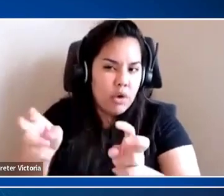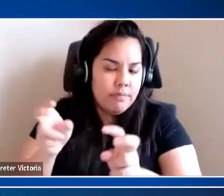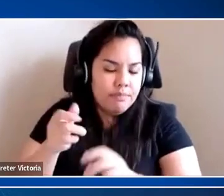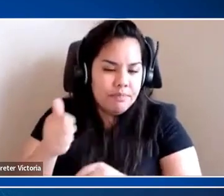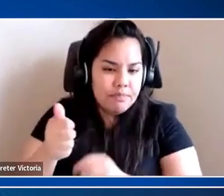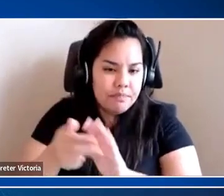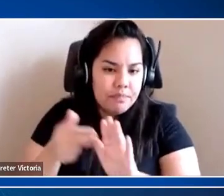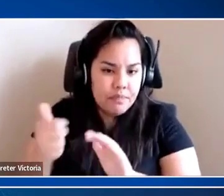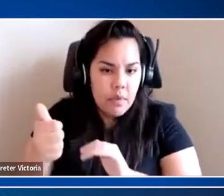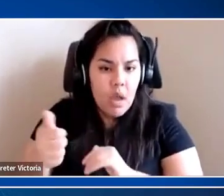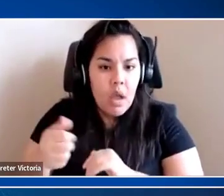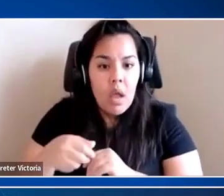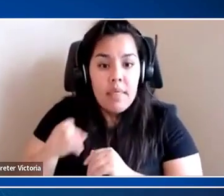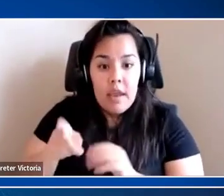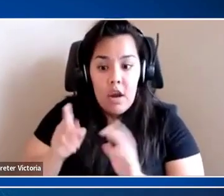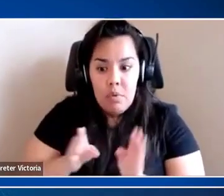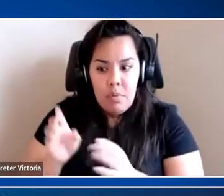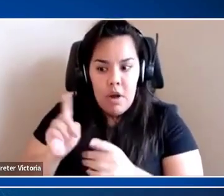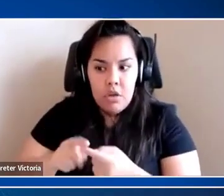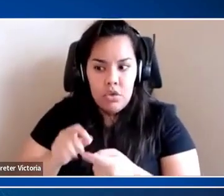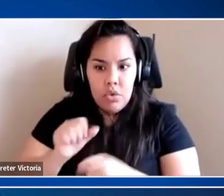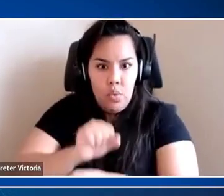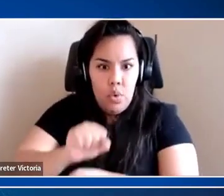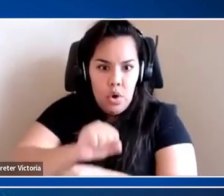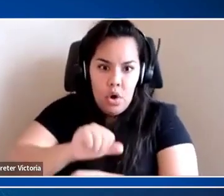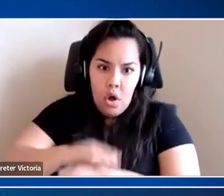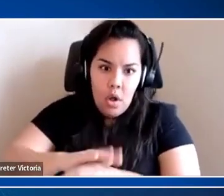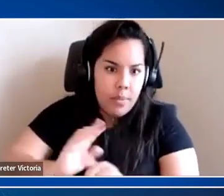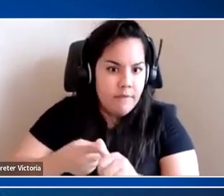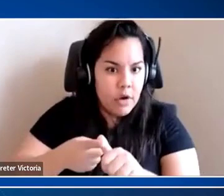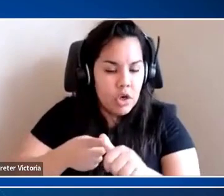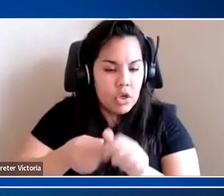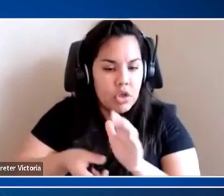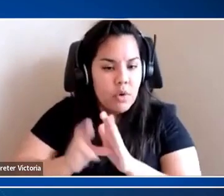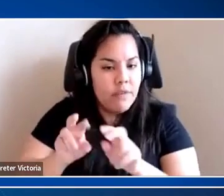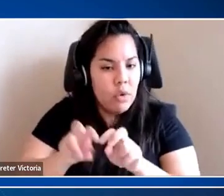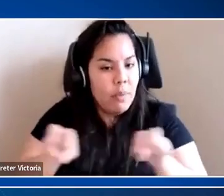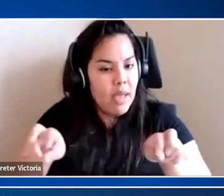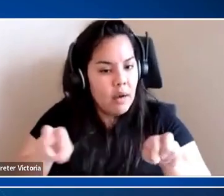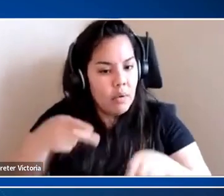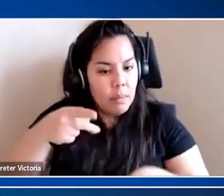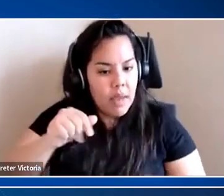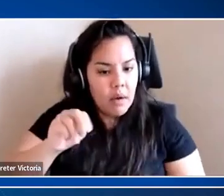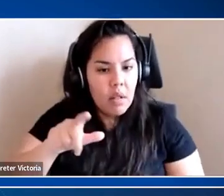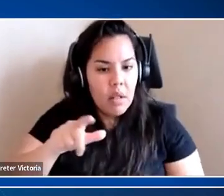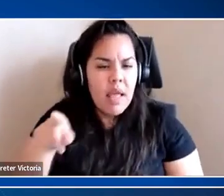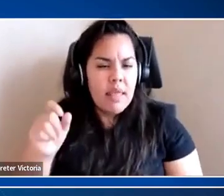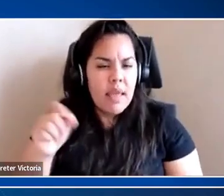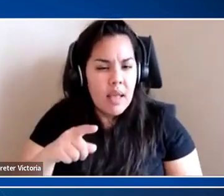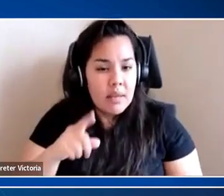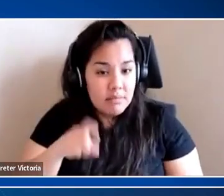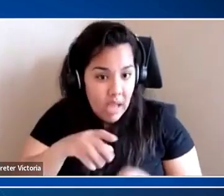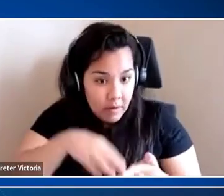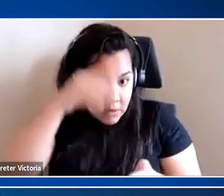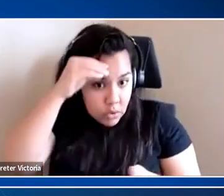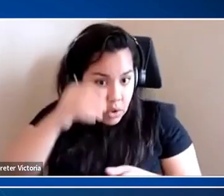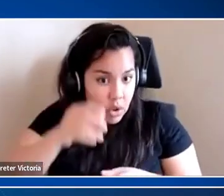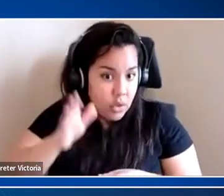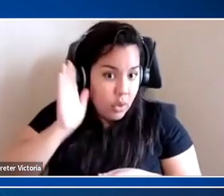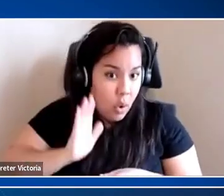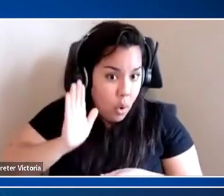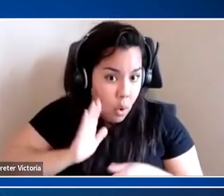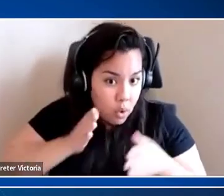preparing to serve on their first review panel, and they're asking if they need to learn the old way of reviewing and